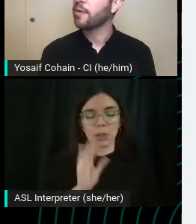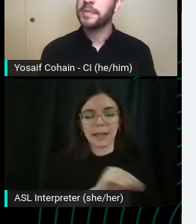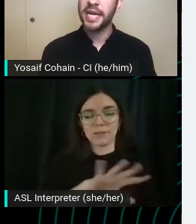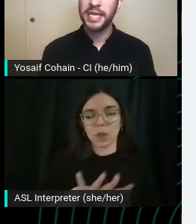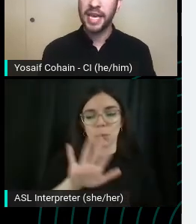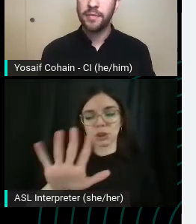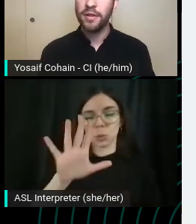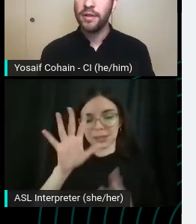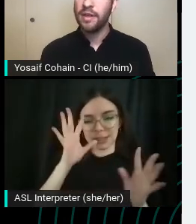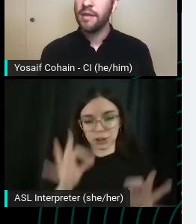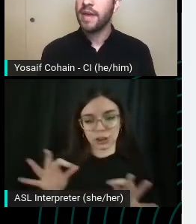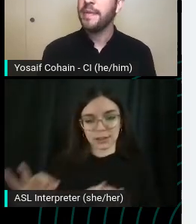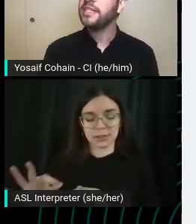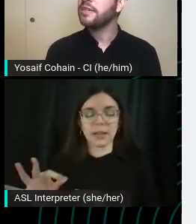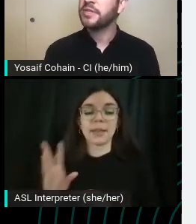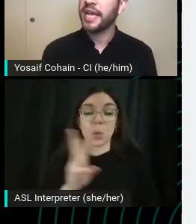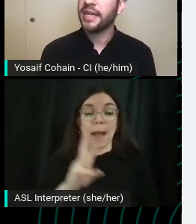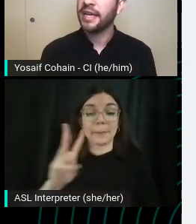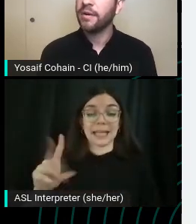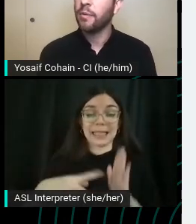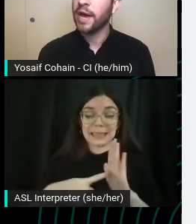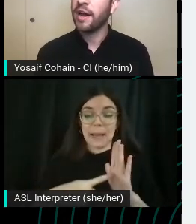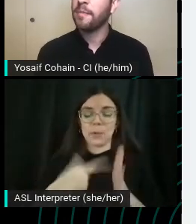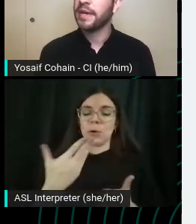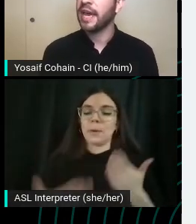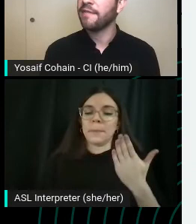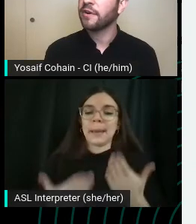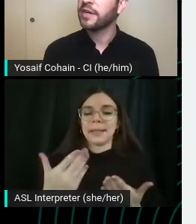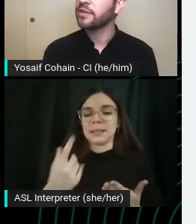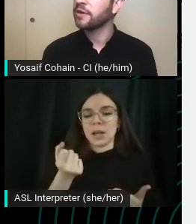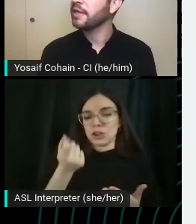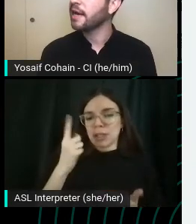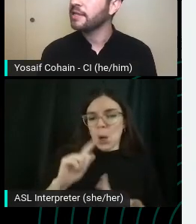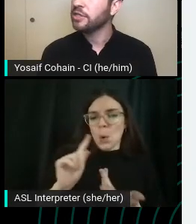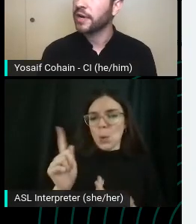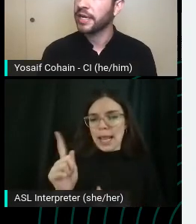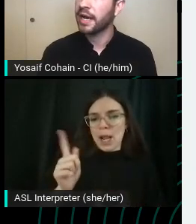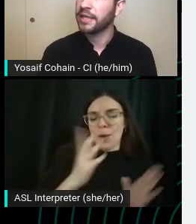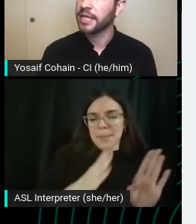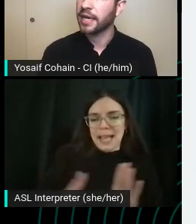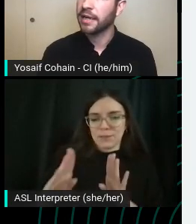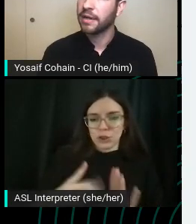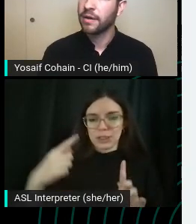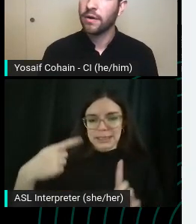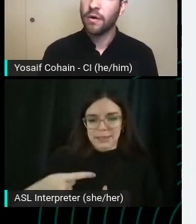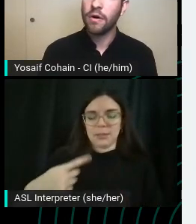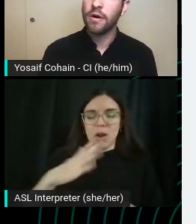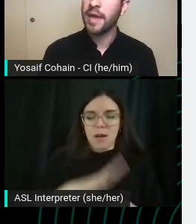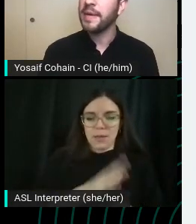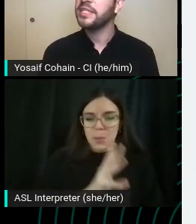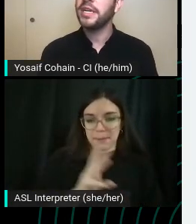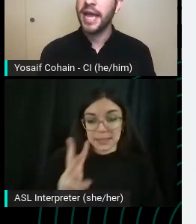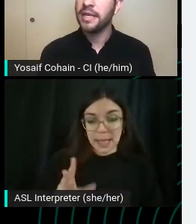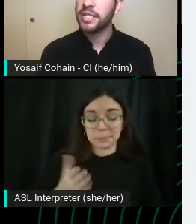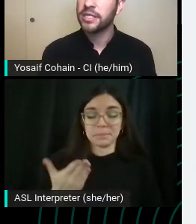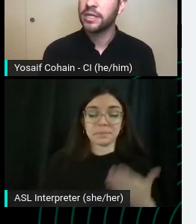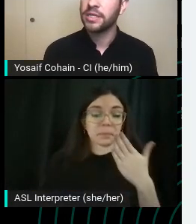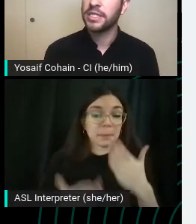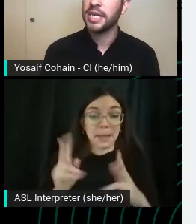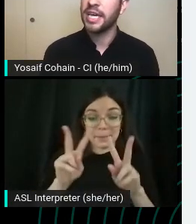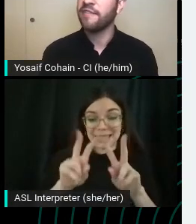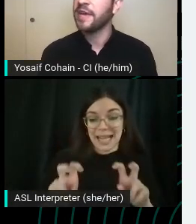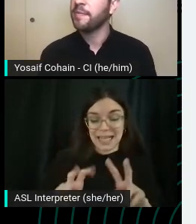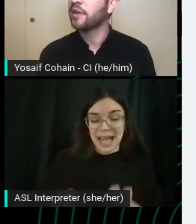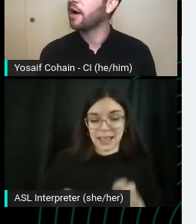In our website example, maybe it's understanding where behavior is currently concentrated on the site. Or maybe it's an analysis